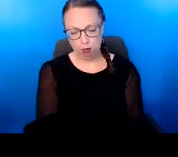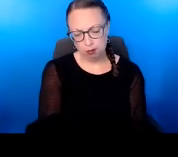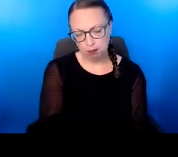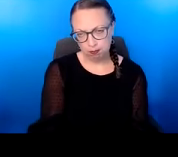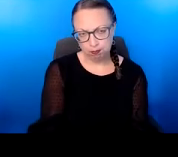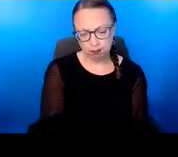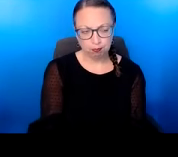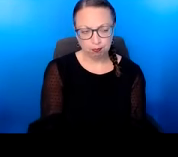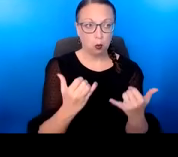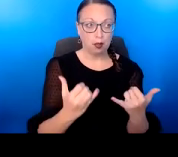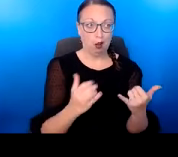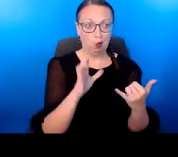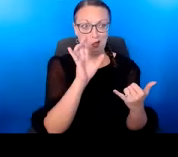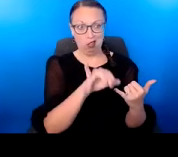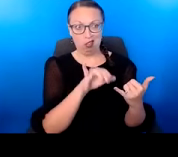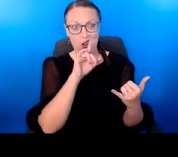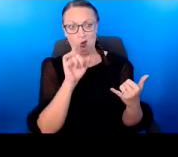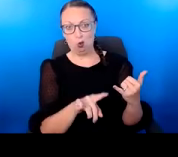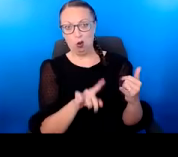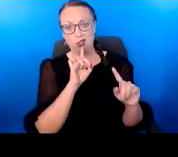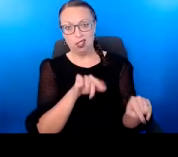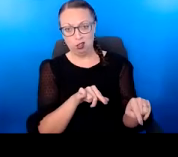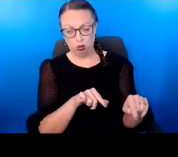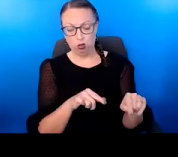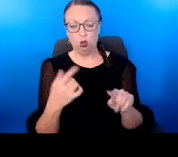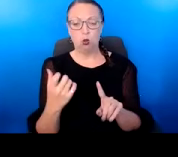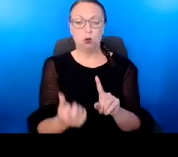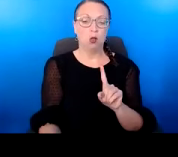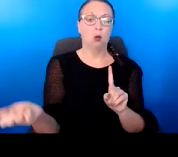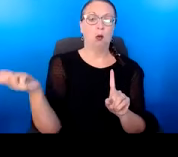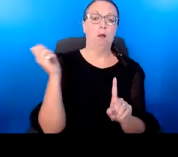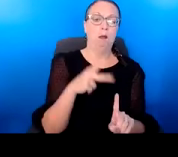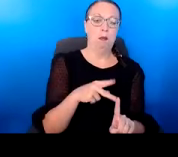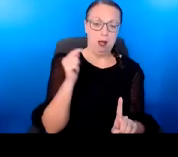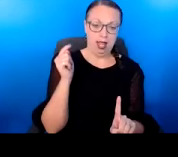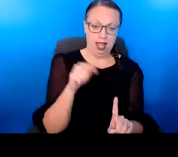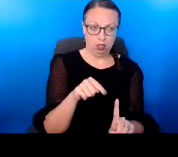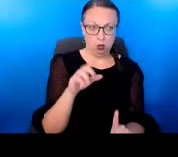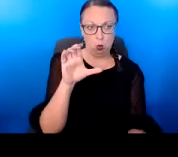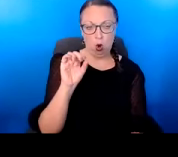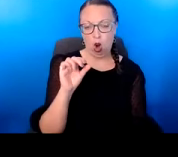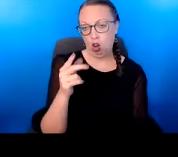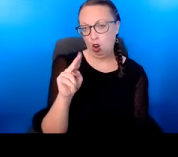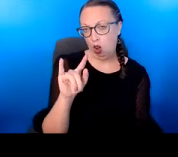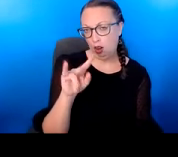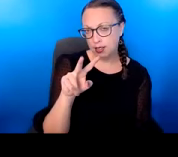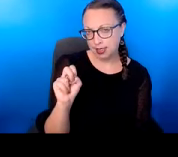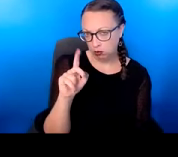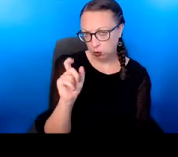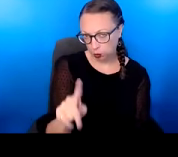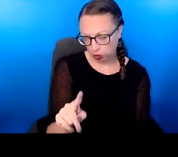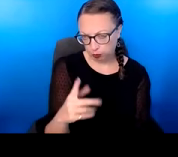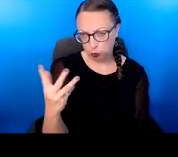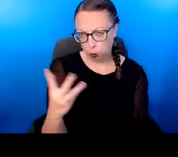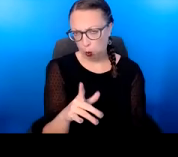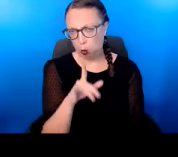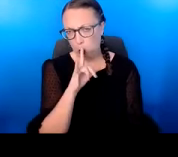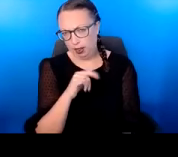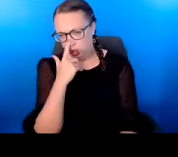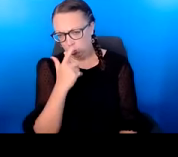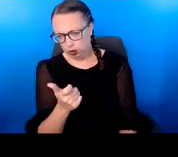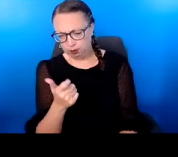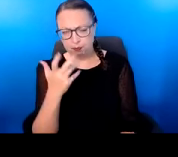we answered that question. We go back to our cognitive question, the one we're really interested in, which is,